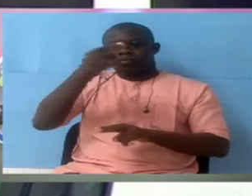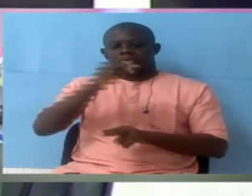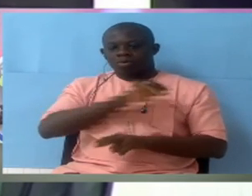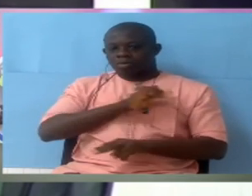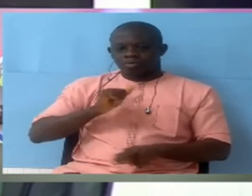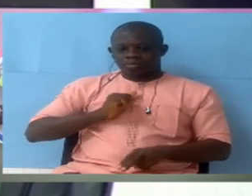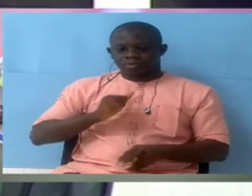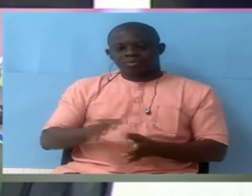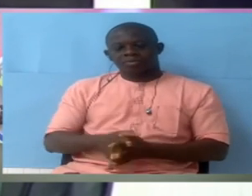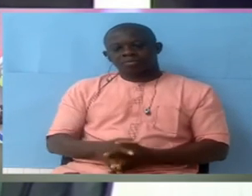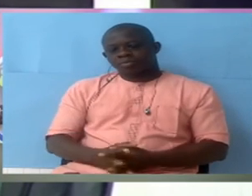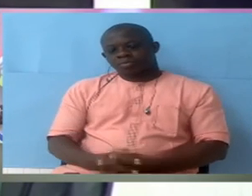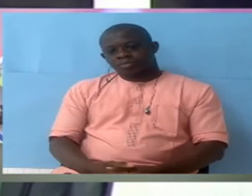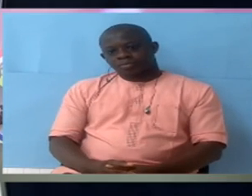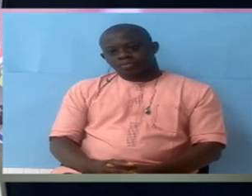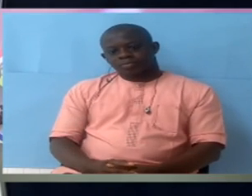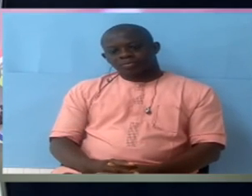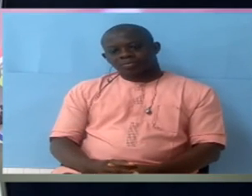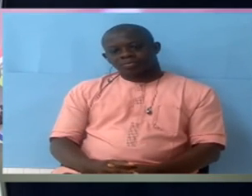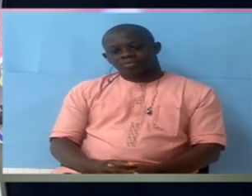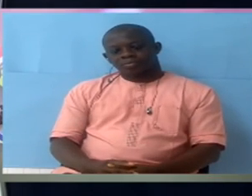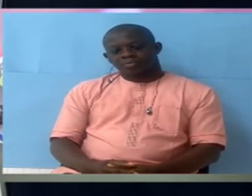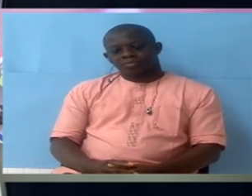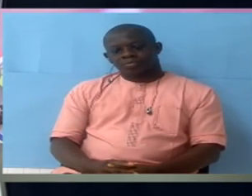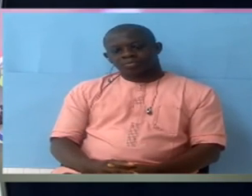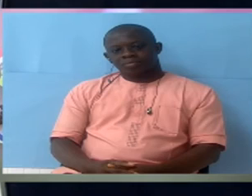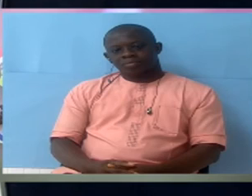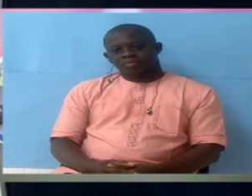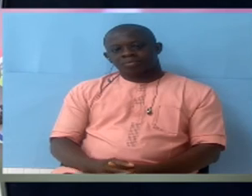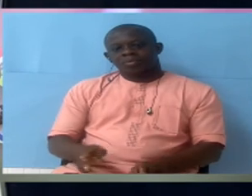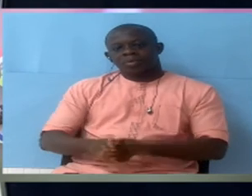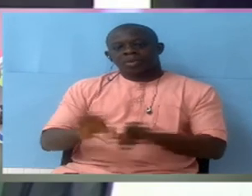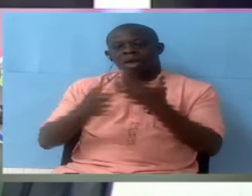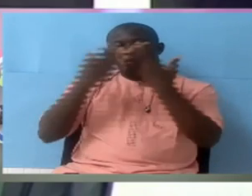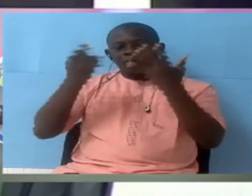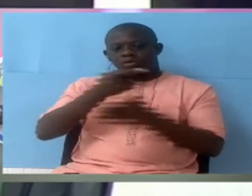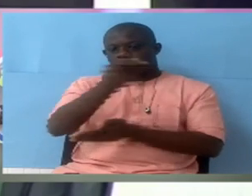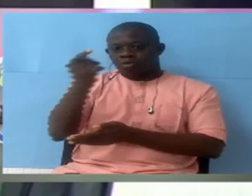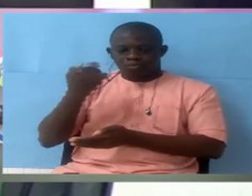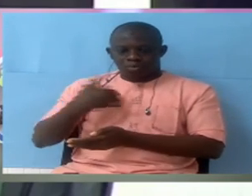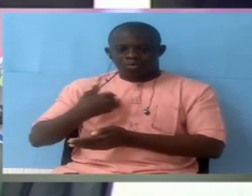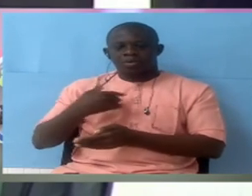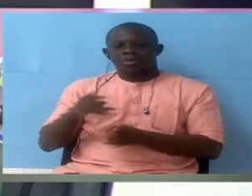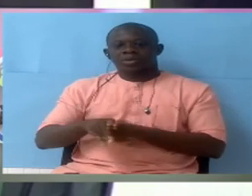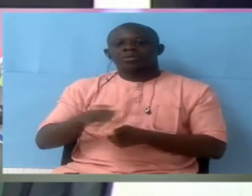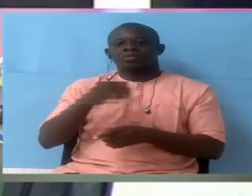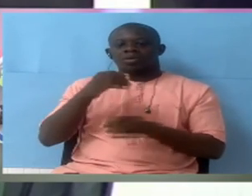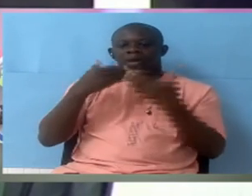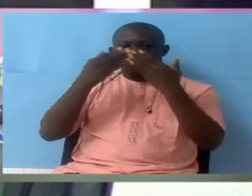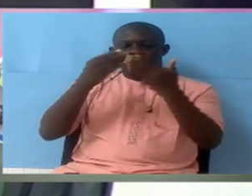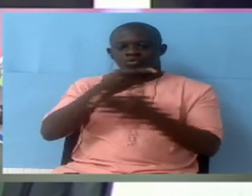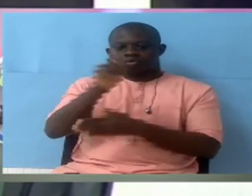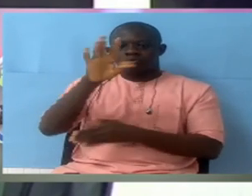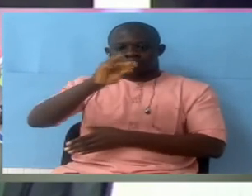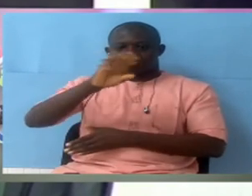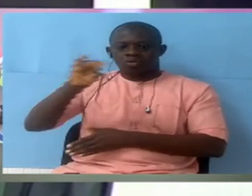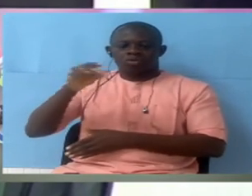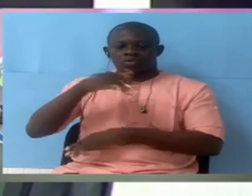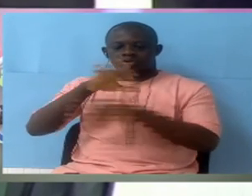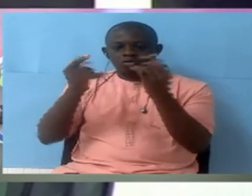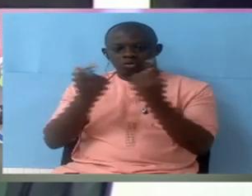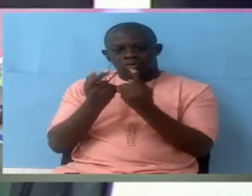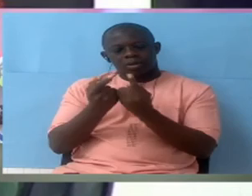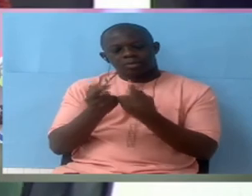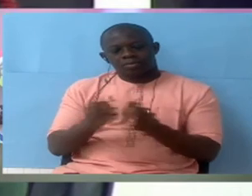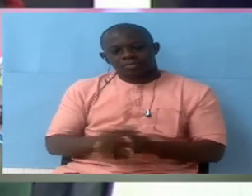pour ñu fexé dimbalé ñu amal ñu lawyer. How many of you were charged? Yeen ñaata nit lañ tumal nonu.